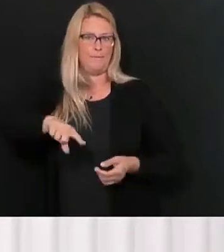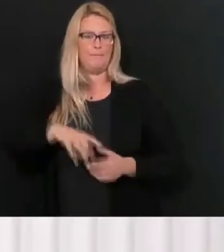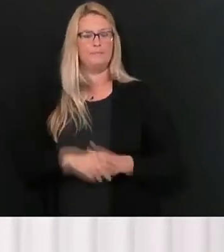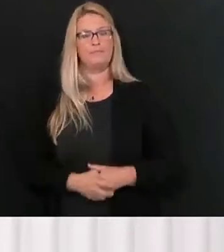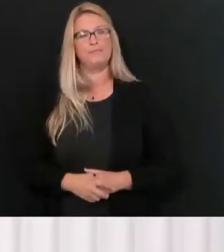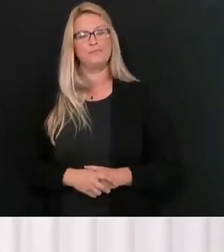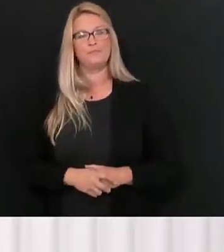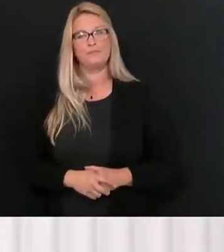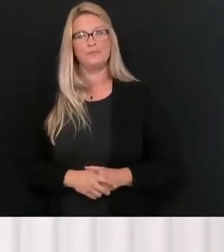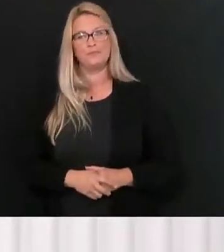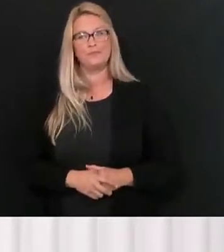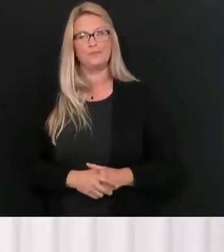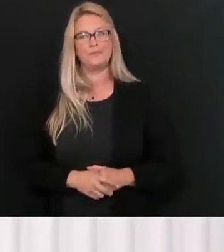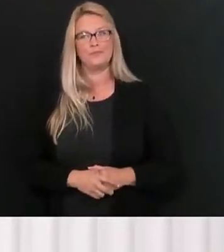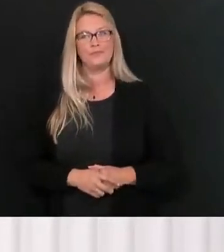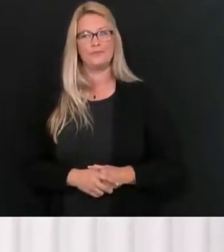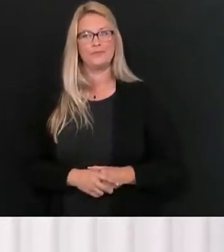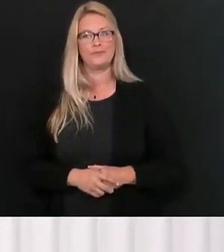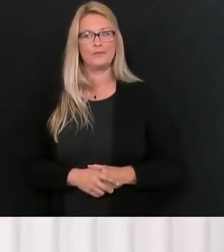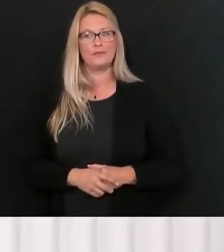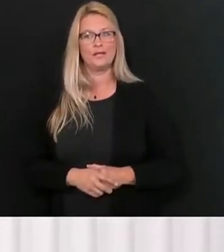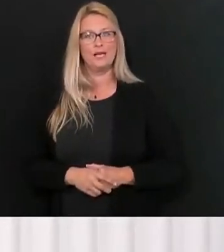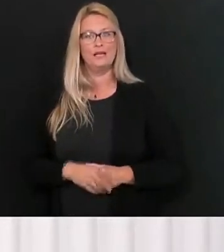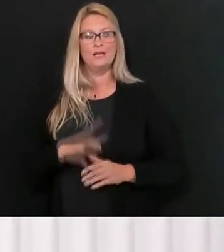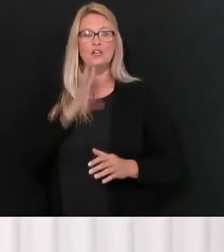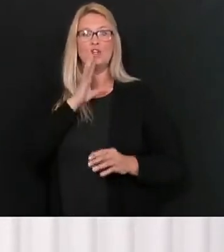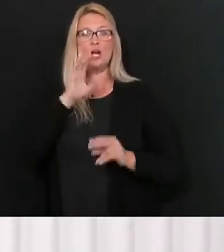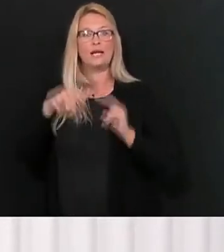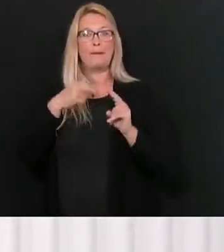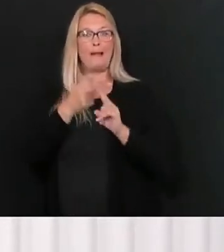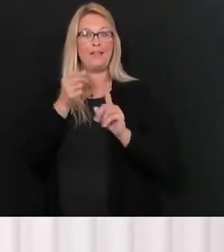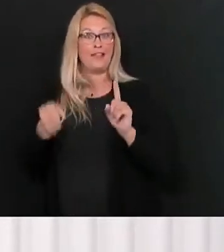Finally, real quick about the outbreaks.